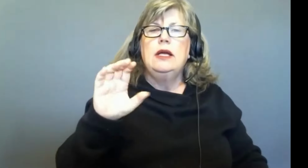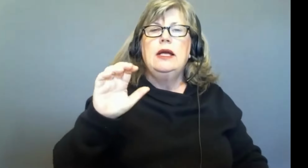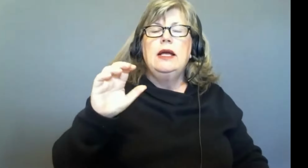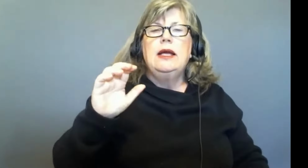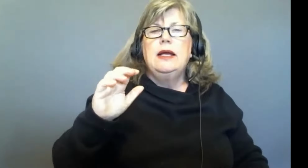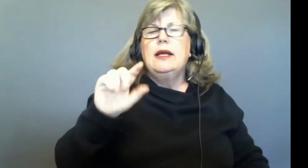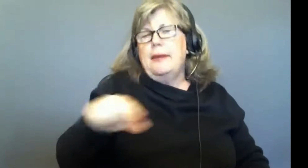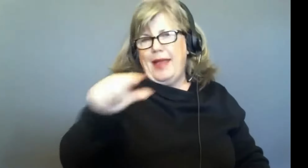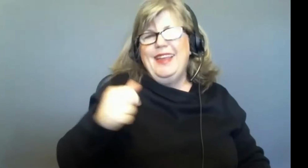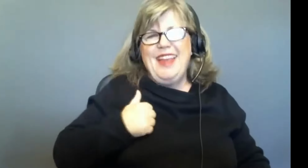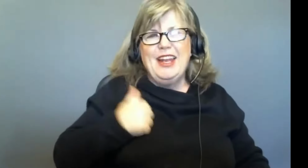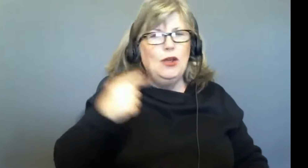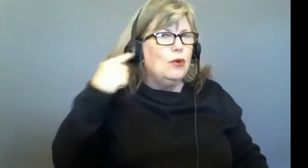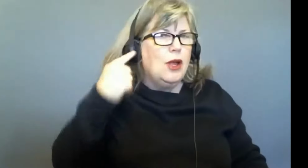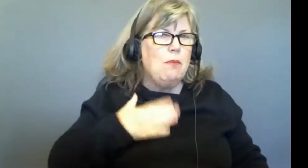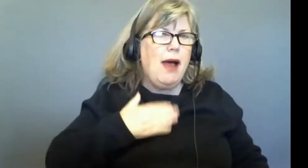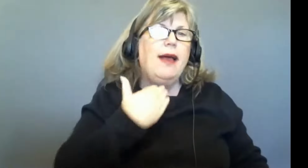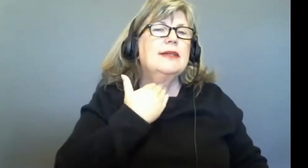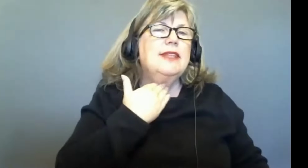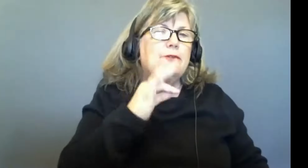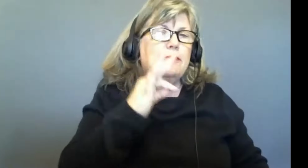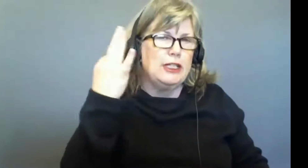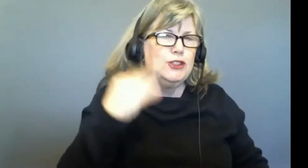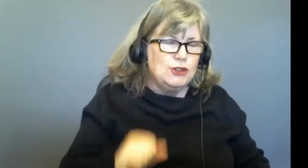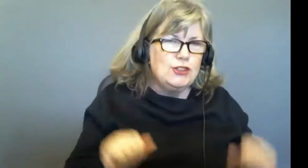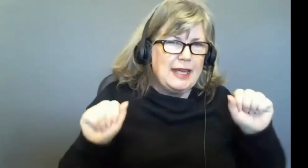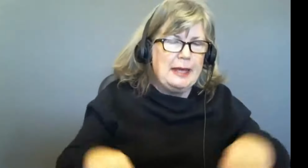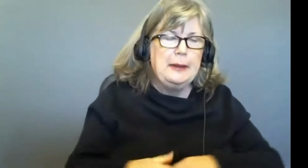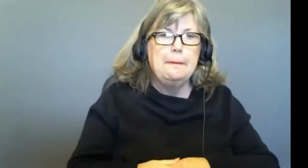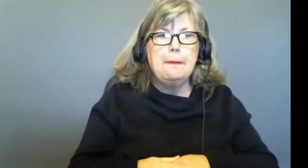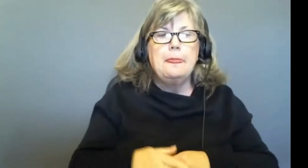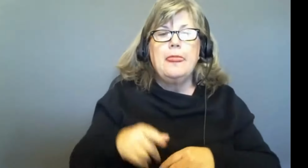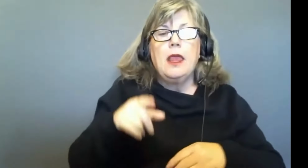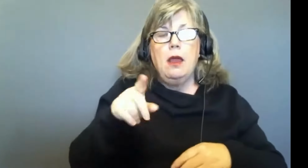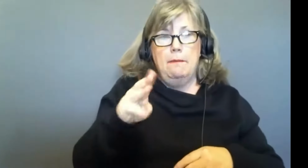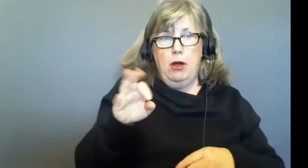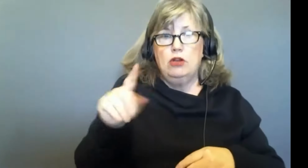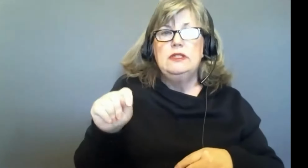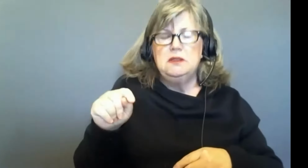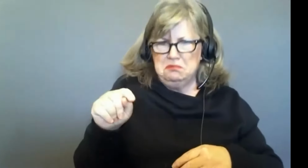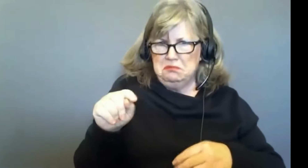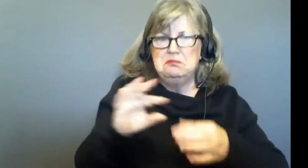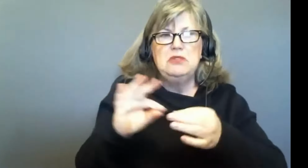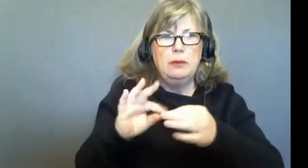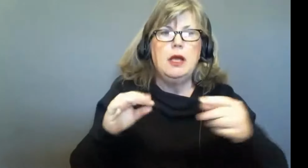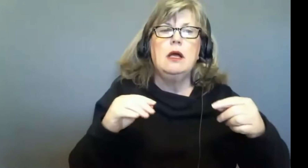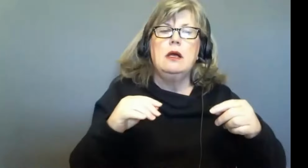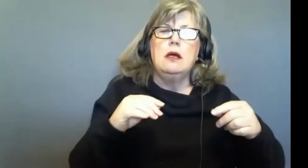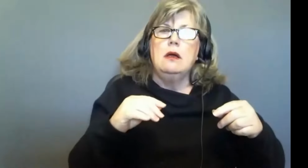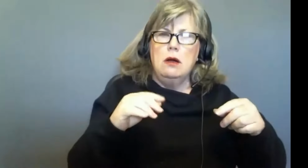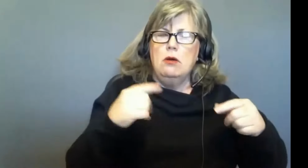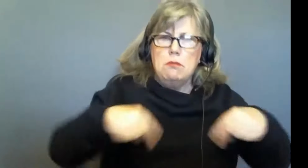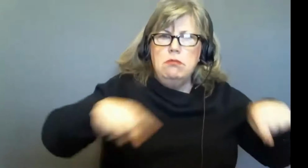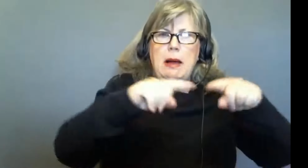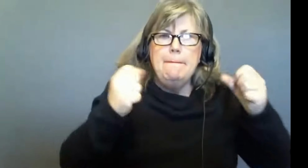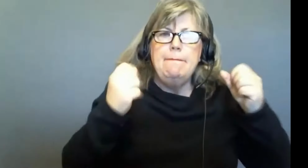French accent. So Margaret said that she's been quite active, like many other Canadians, in the media during the past